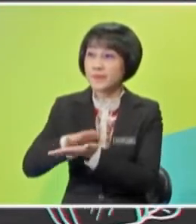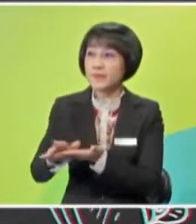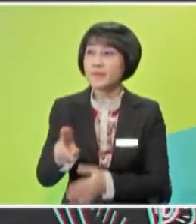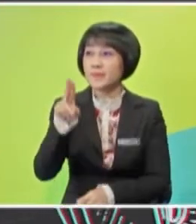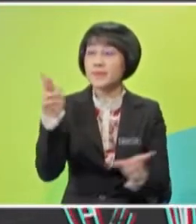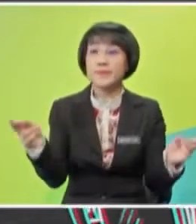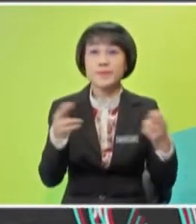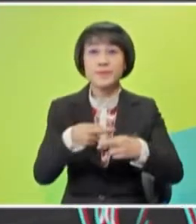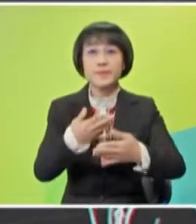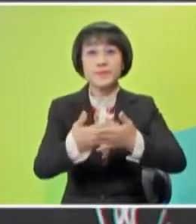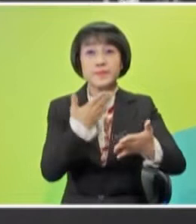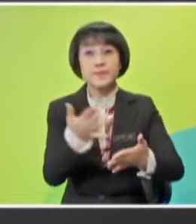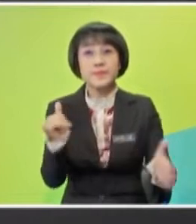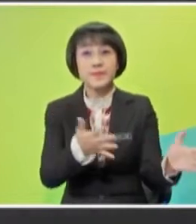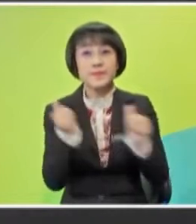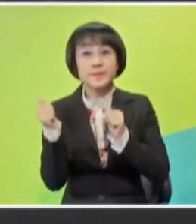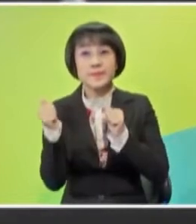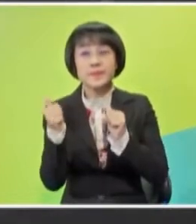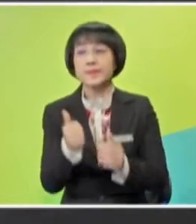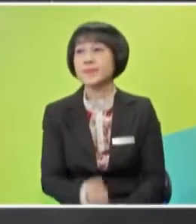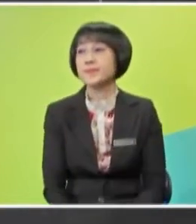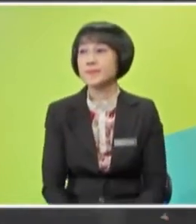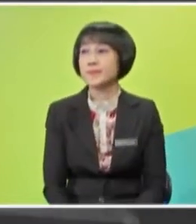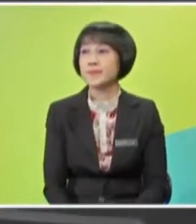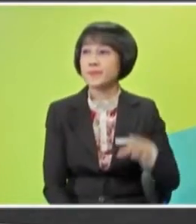must clear up the room before they leave.